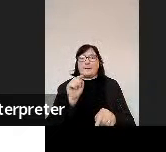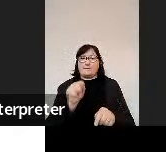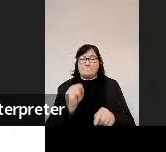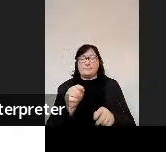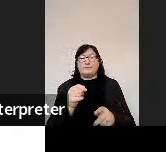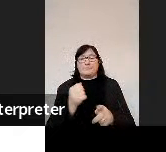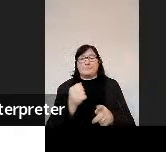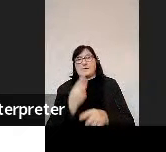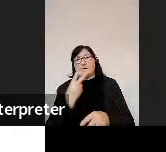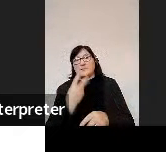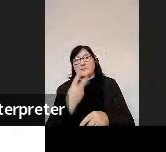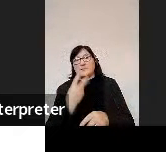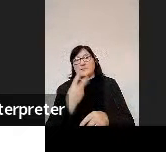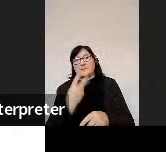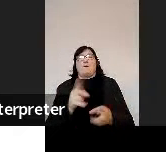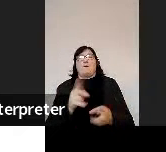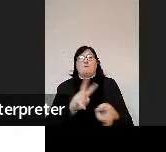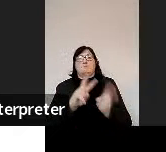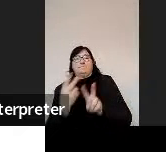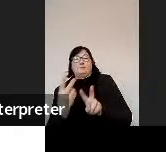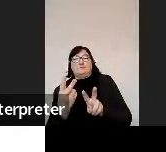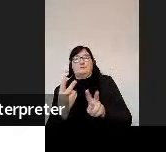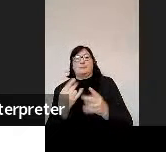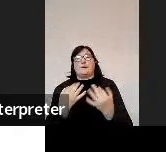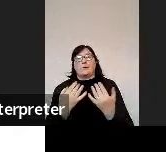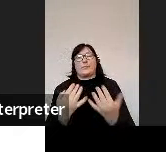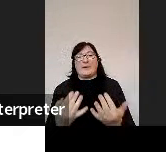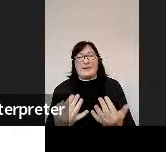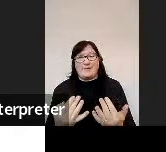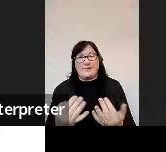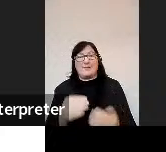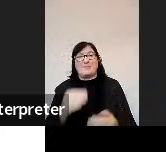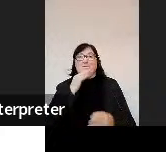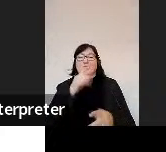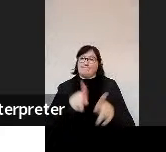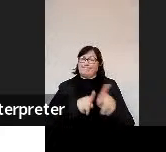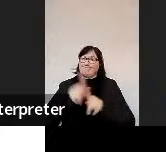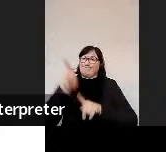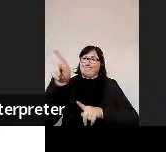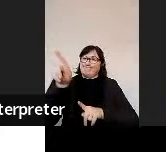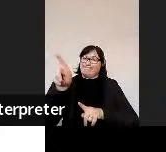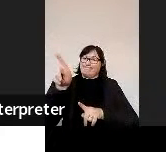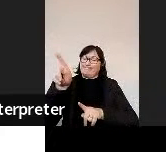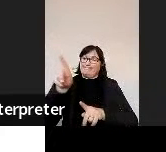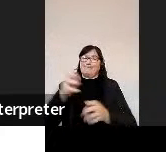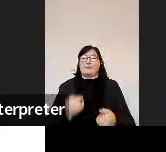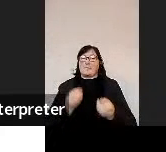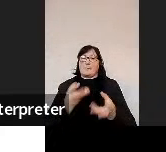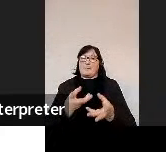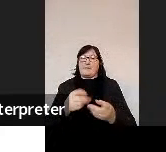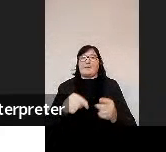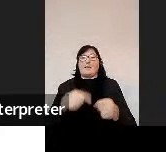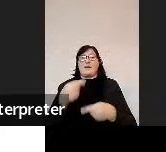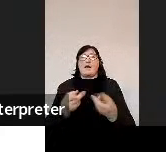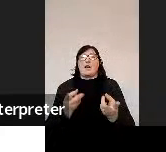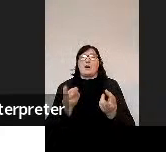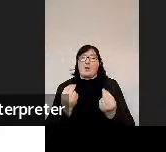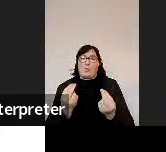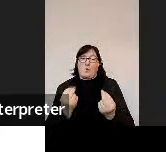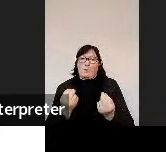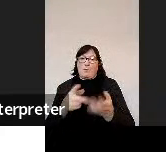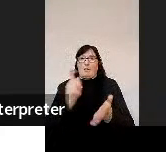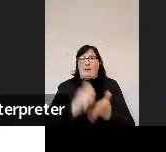then be in green, indicating that you've successfully submitted the renewal application.